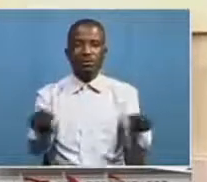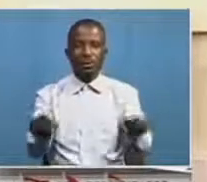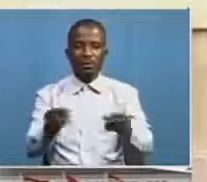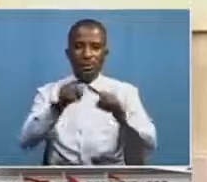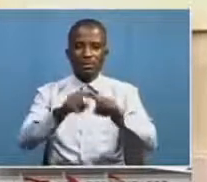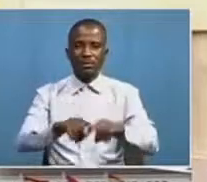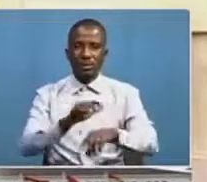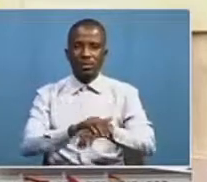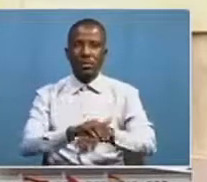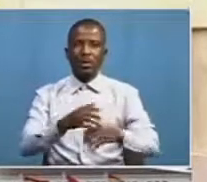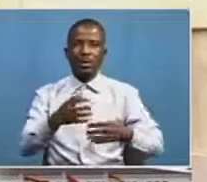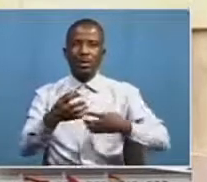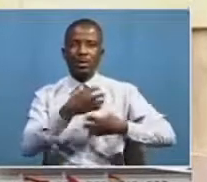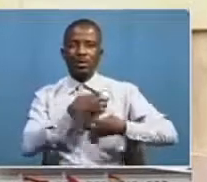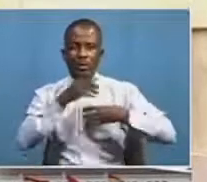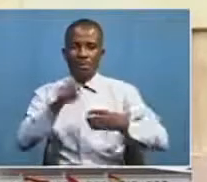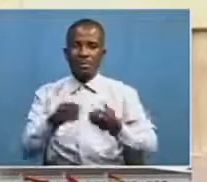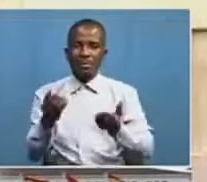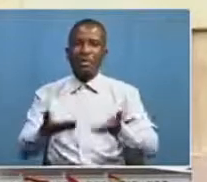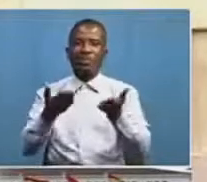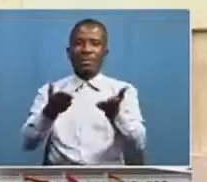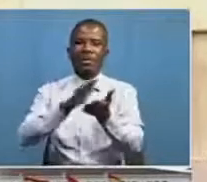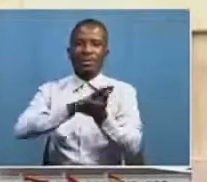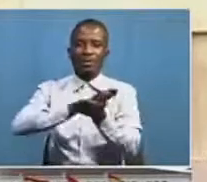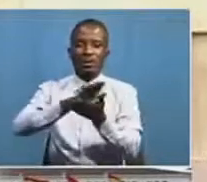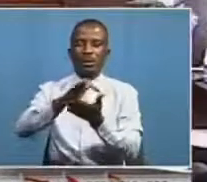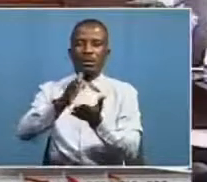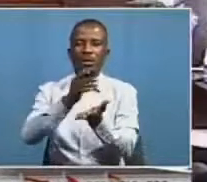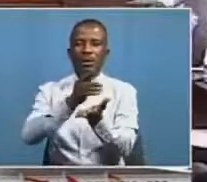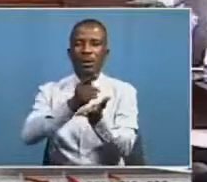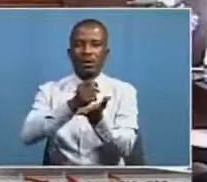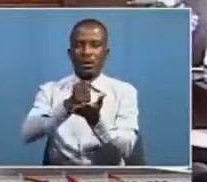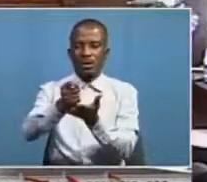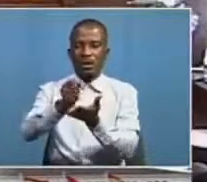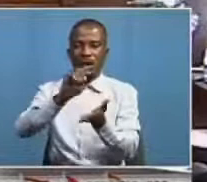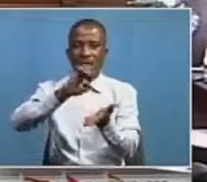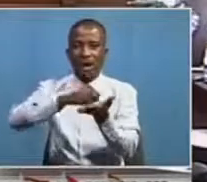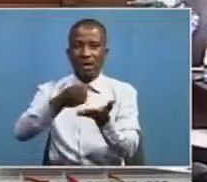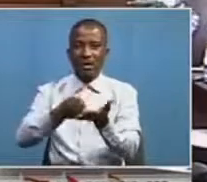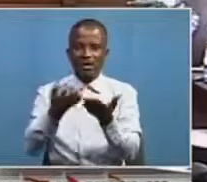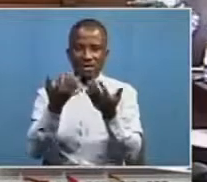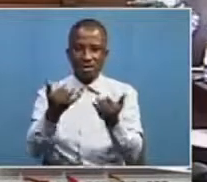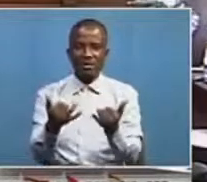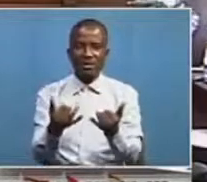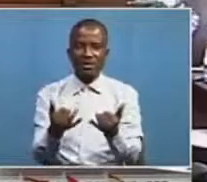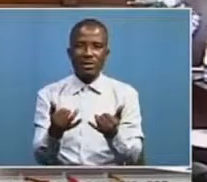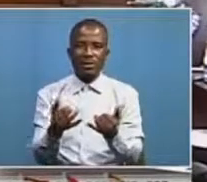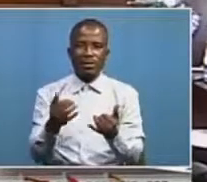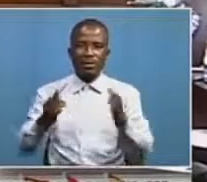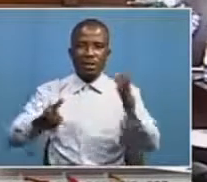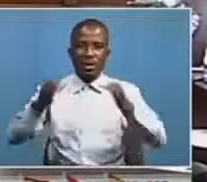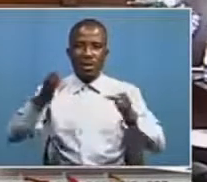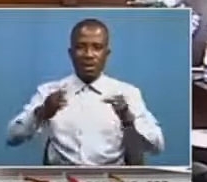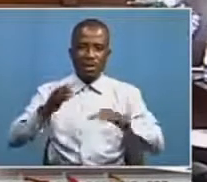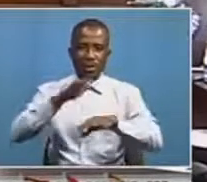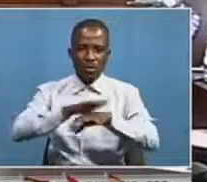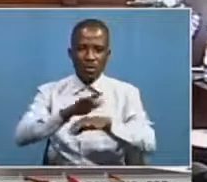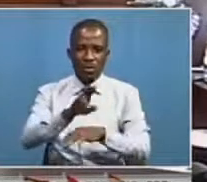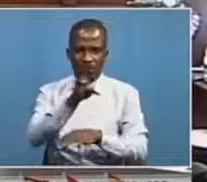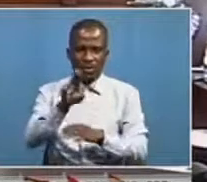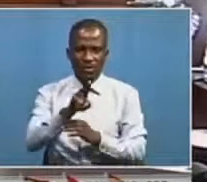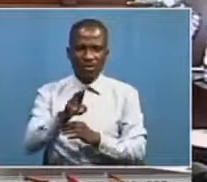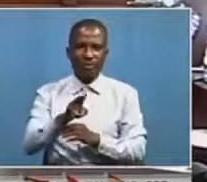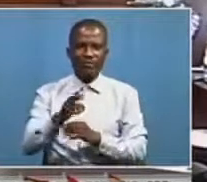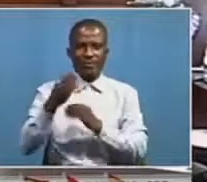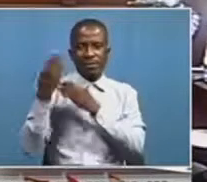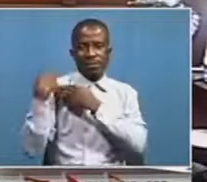on the petitioner to prove his case to the satisfaction of the court. And in the Addo case, the Supreme Court of Nigeria held that the burden is on